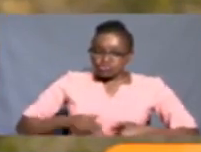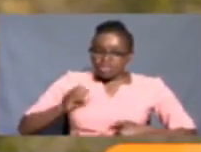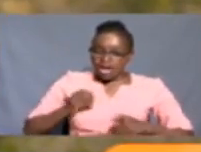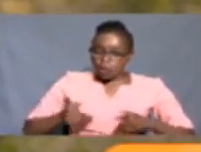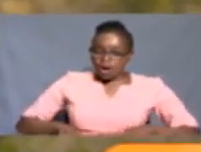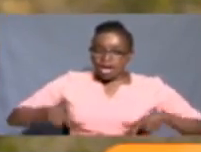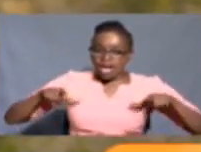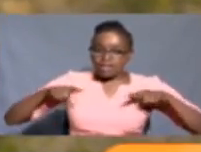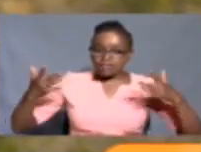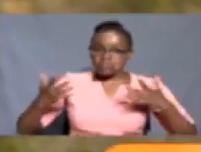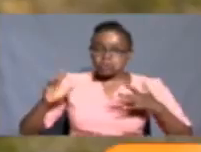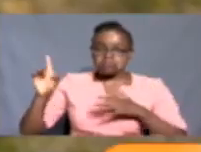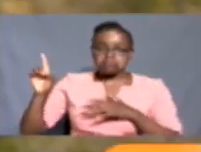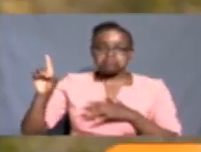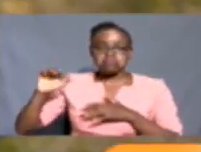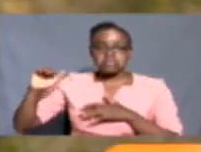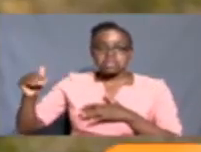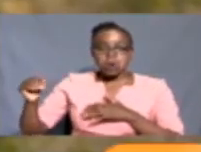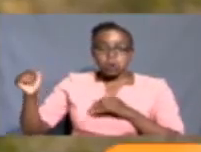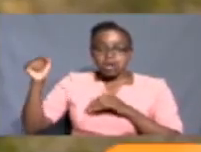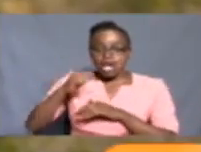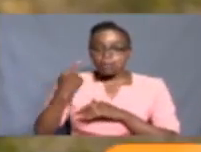mijini.